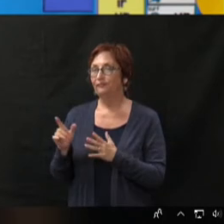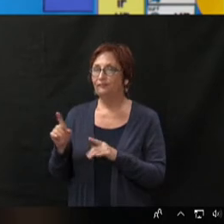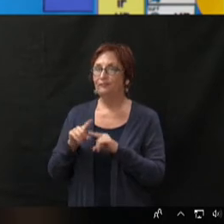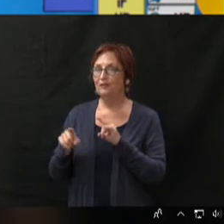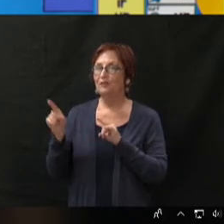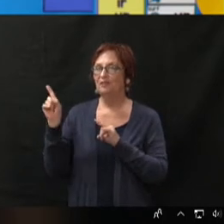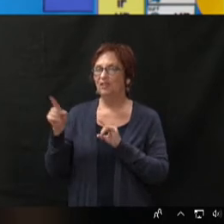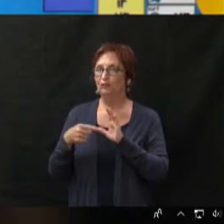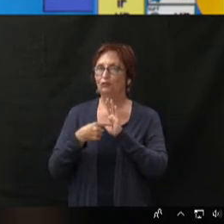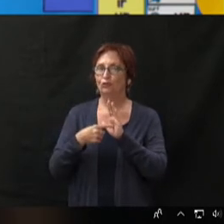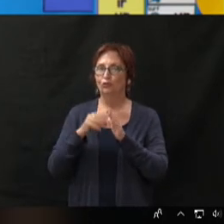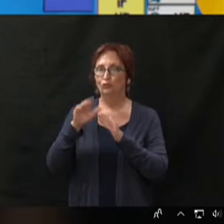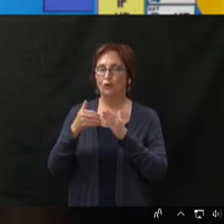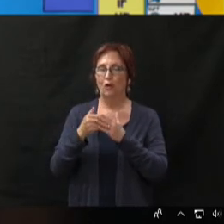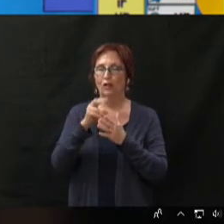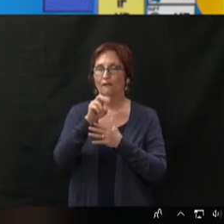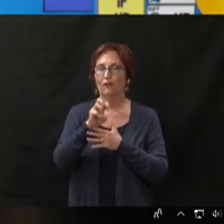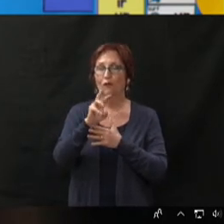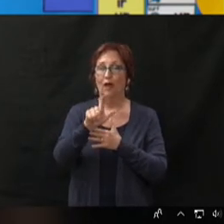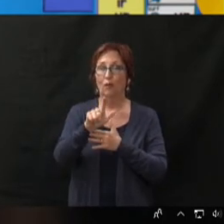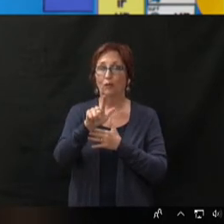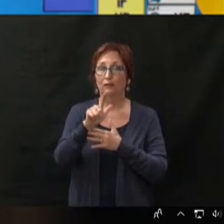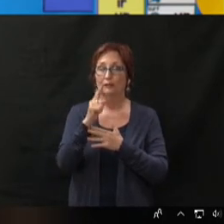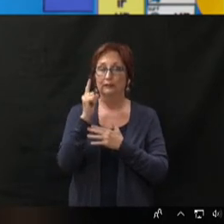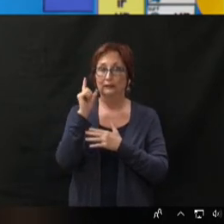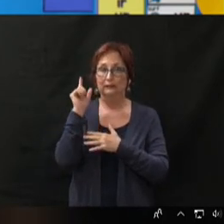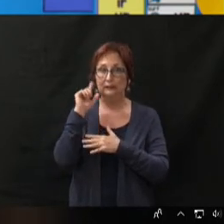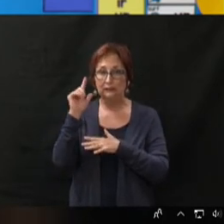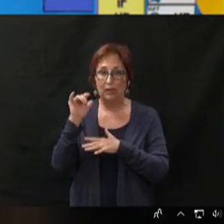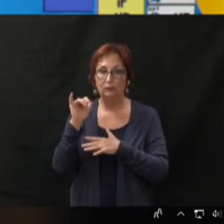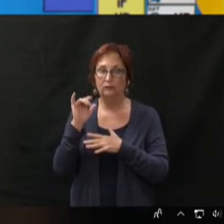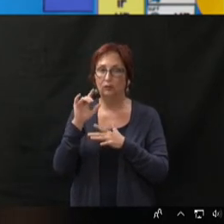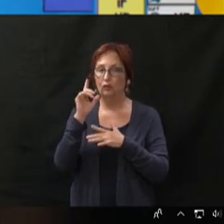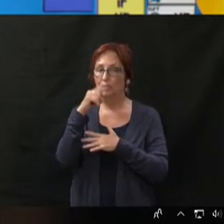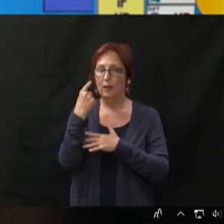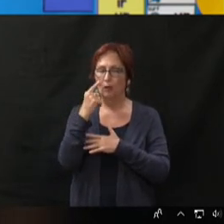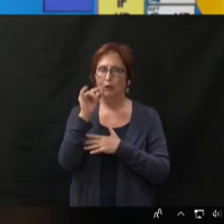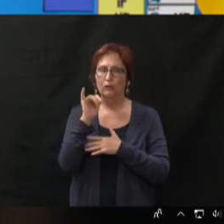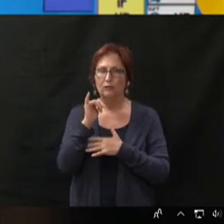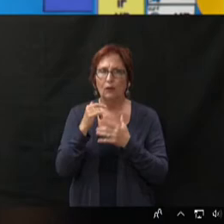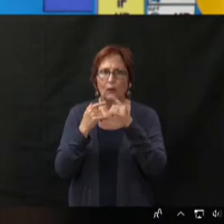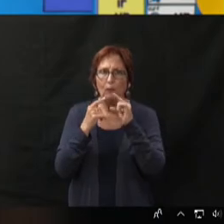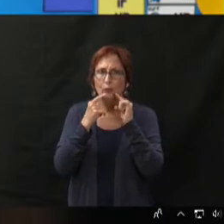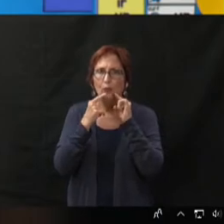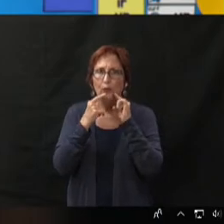this shows you all the vowel sounds and what your mouth is doing. So it's E,